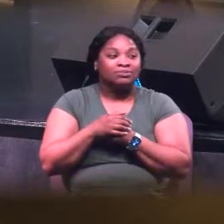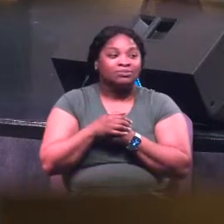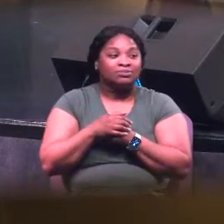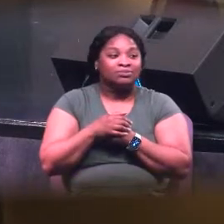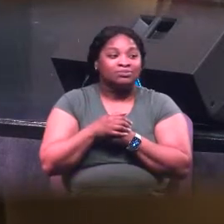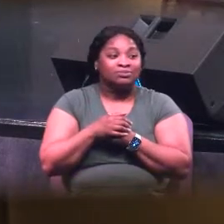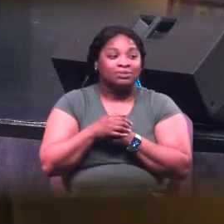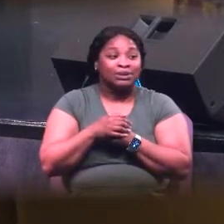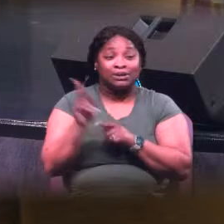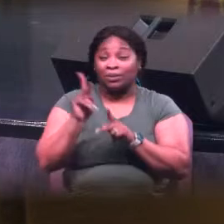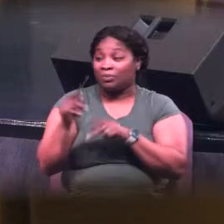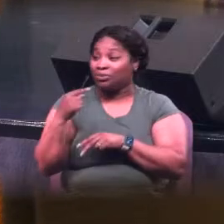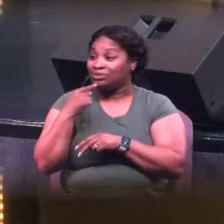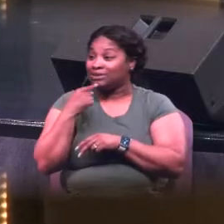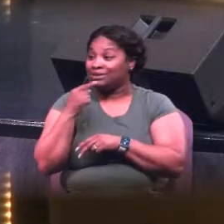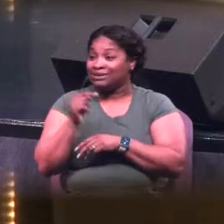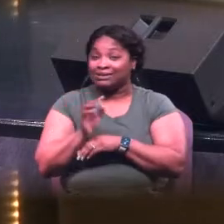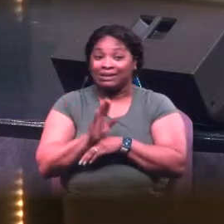And then somebody said,